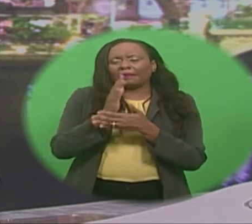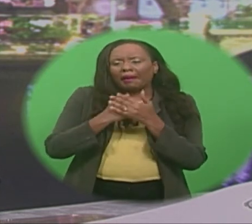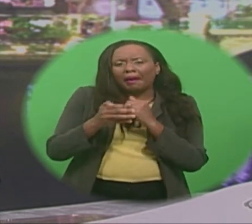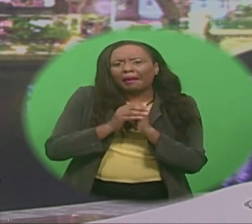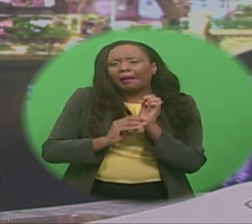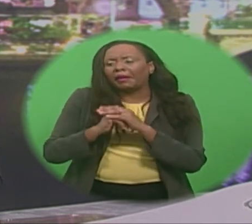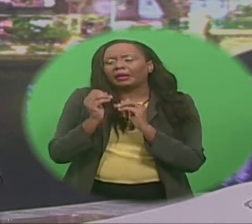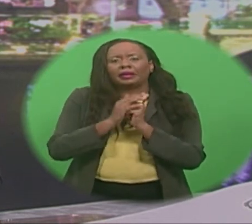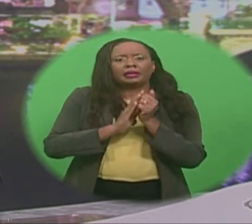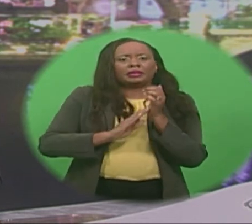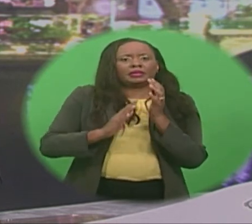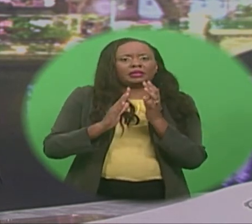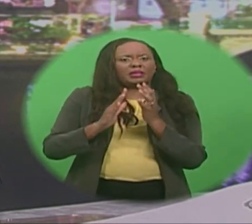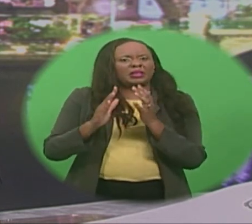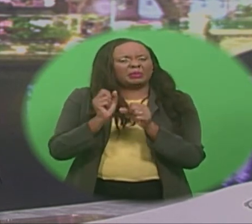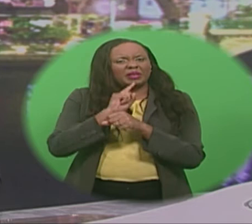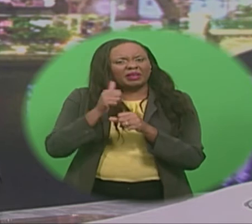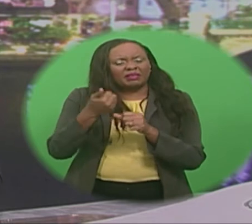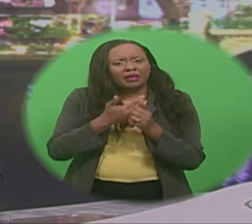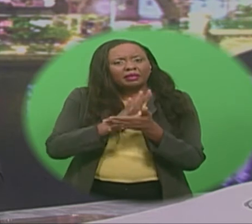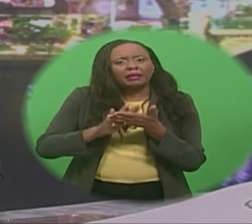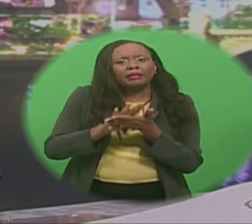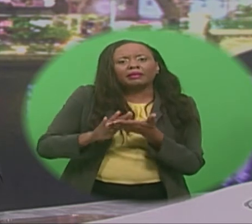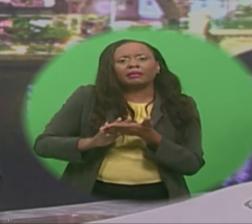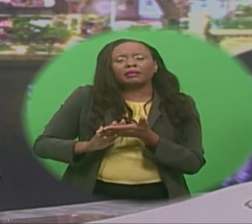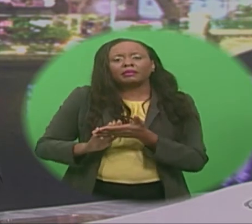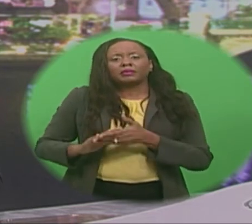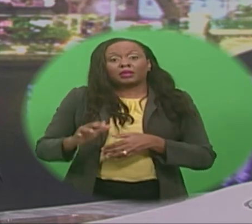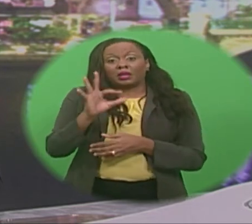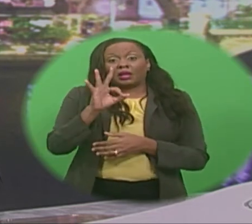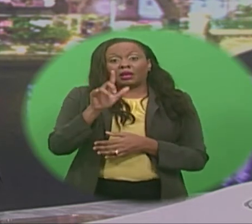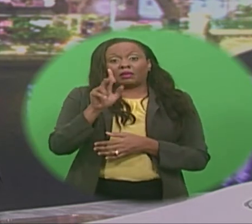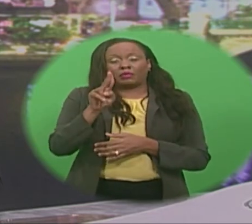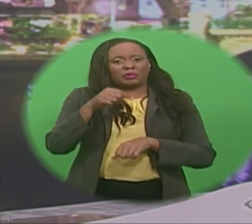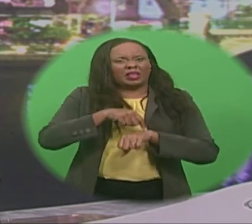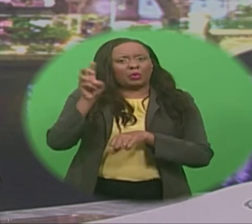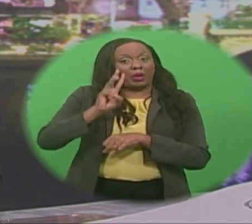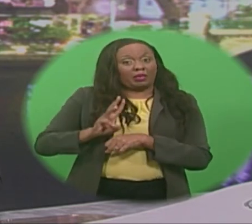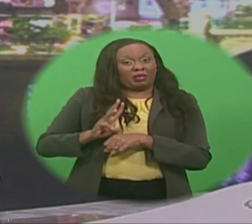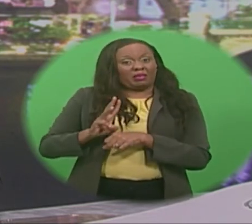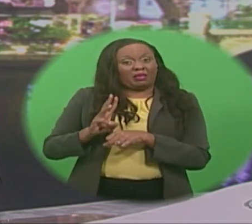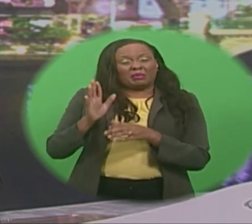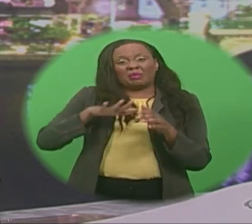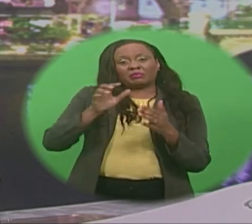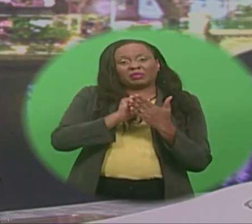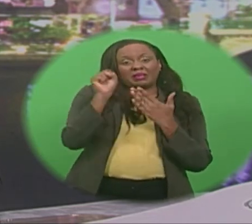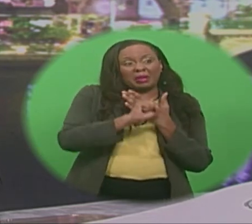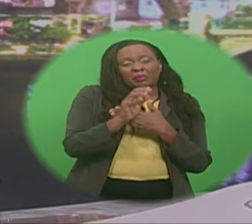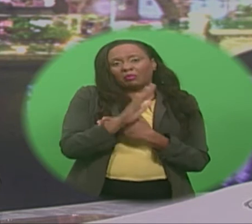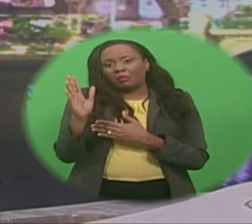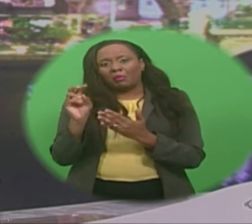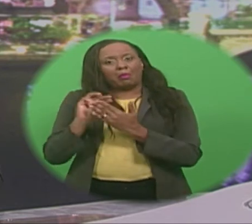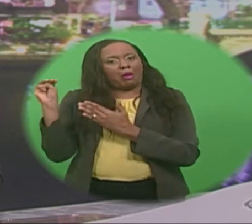of influenza and other respiratory viruses. Typically, the flu season in the region occurs between September to March, when